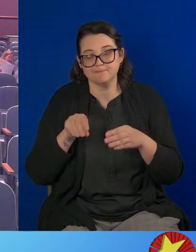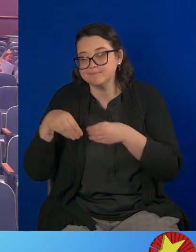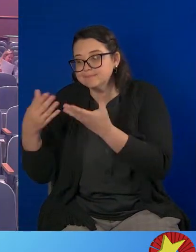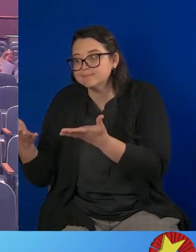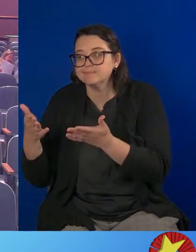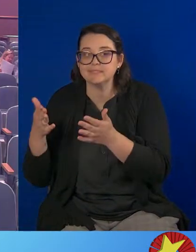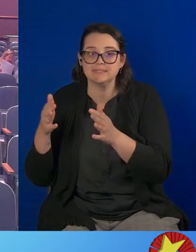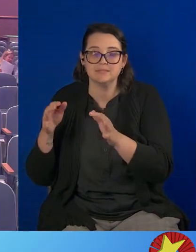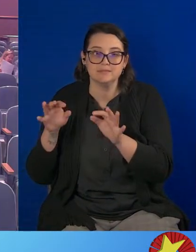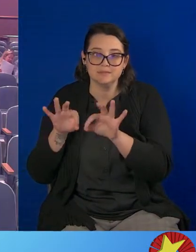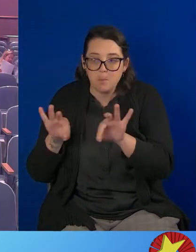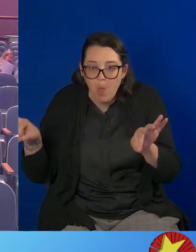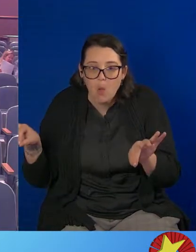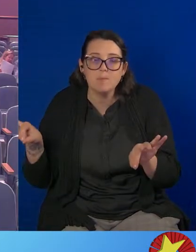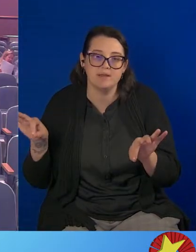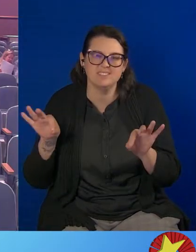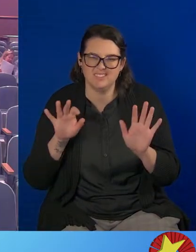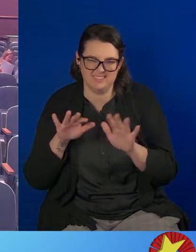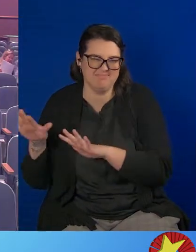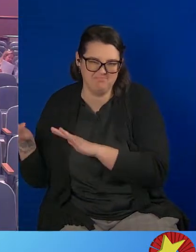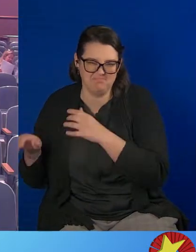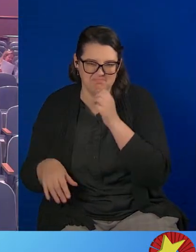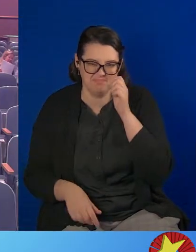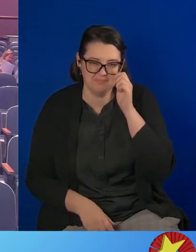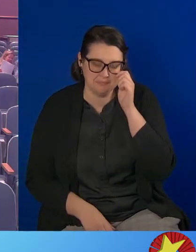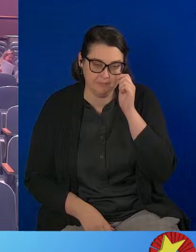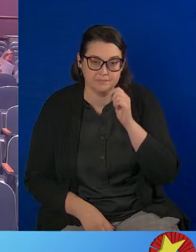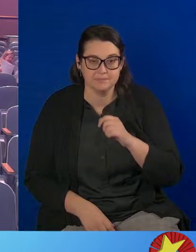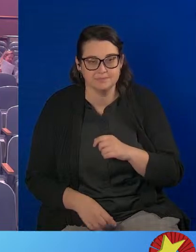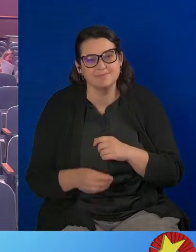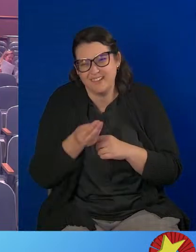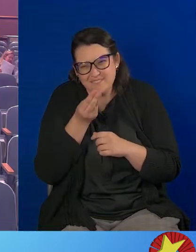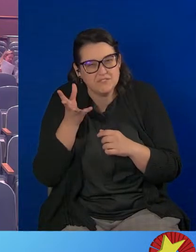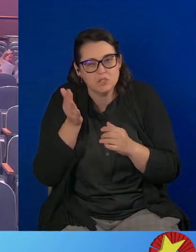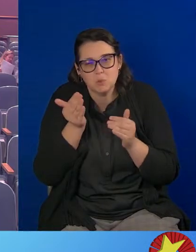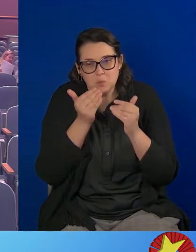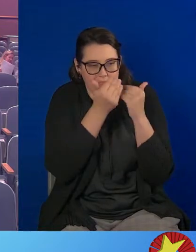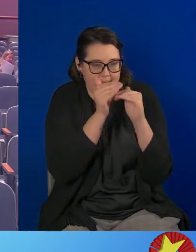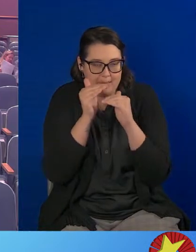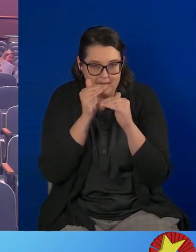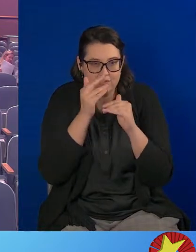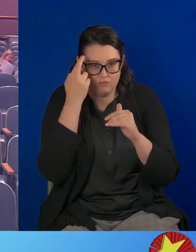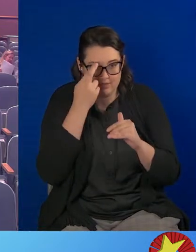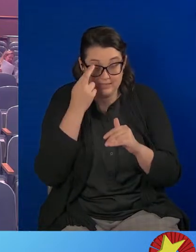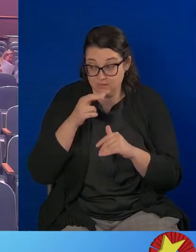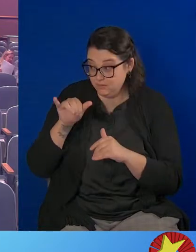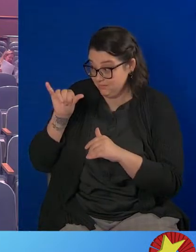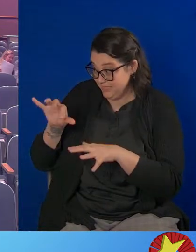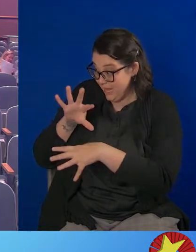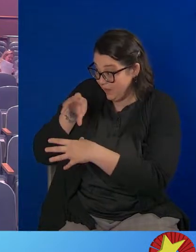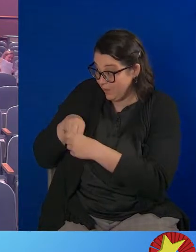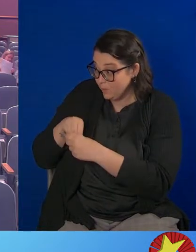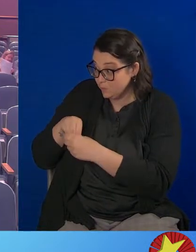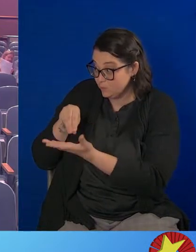diplomas, etc. So, but for a very few limited purposes. Does that include student discipline?